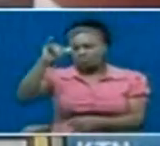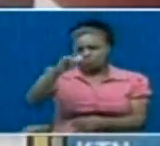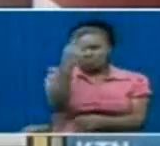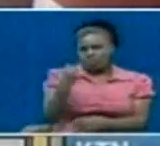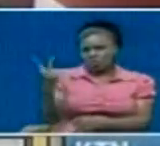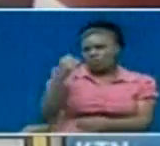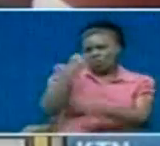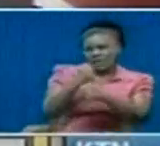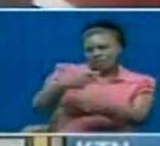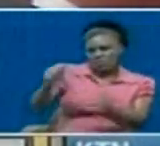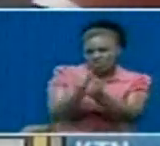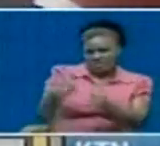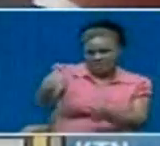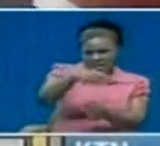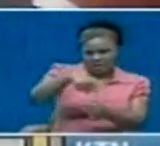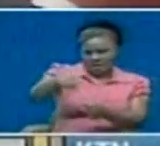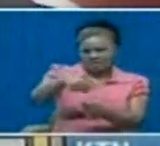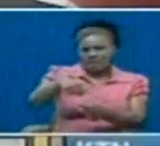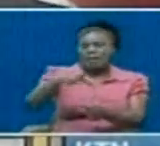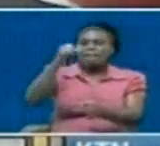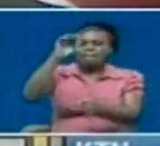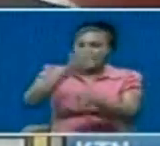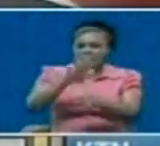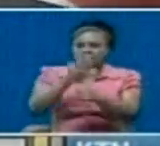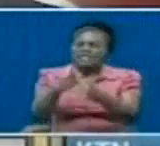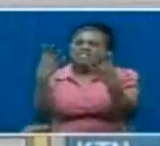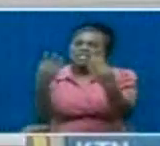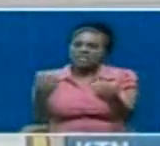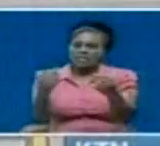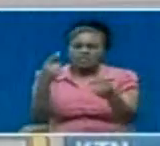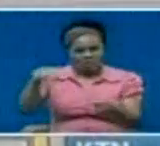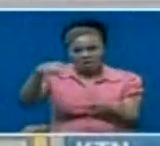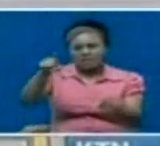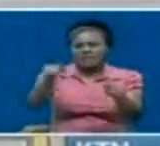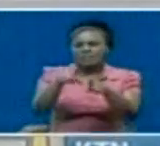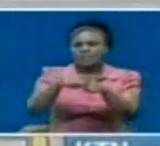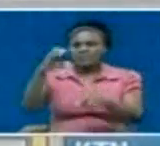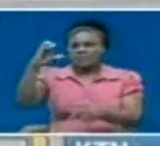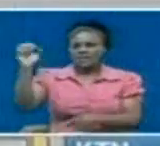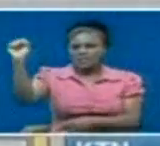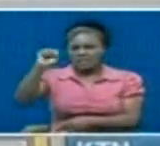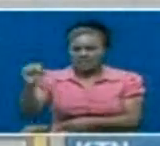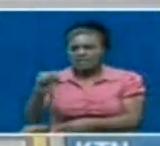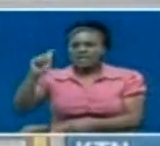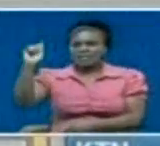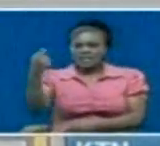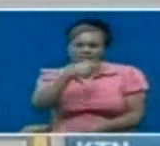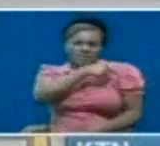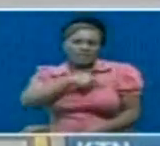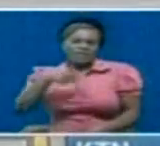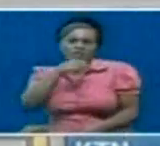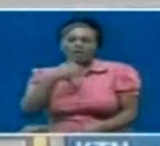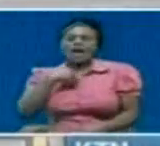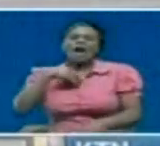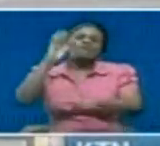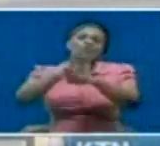are working with us, I think it makes it much more easier for us. According to the CS, the Kenyan delegation had productive talks with